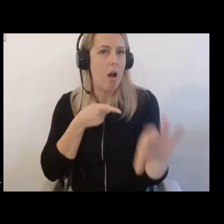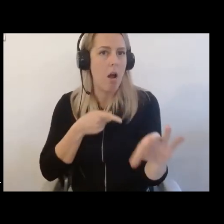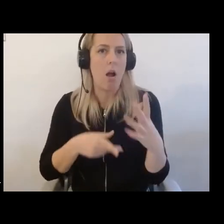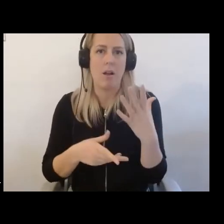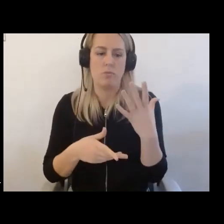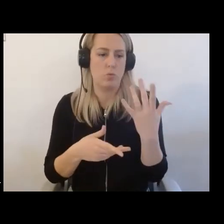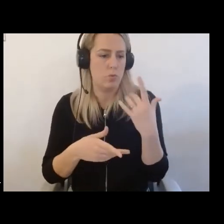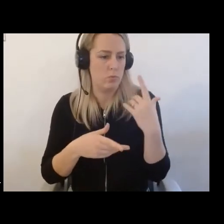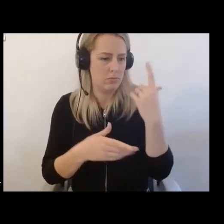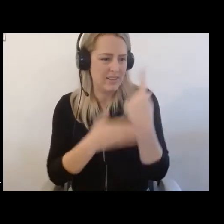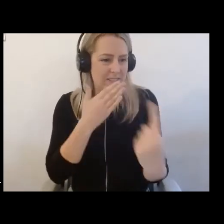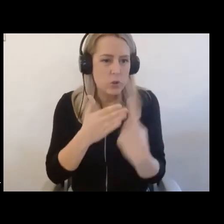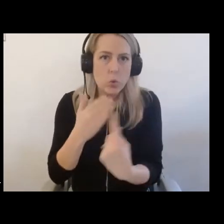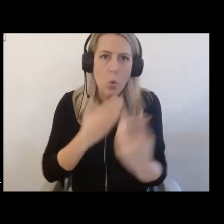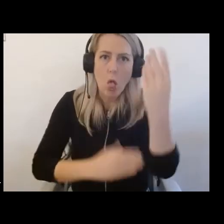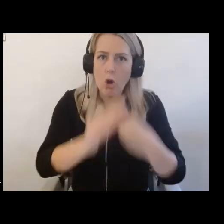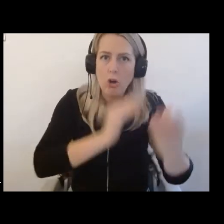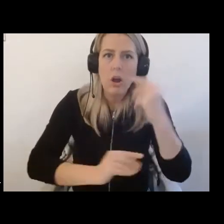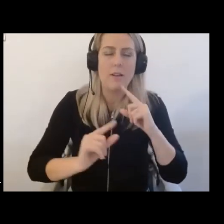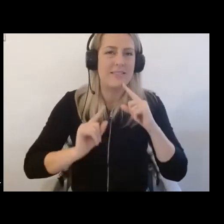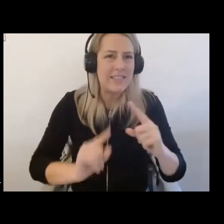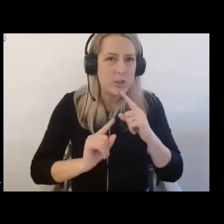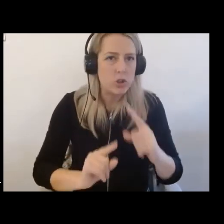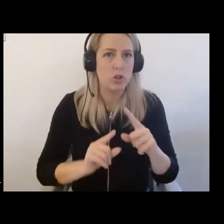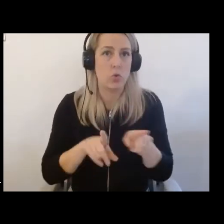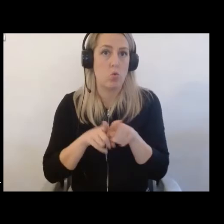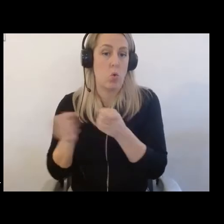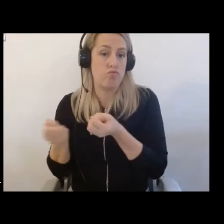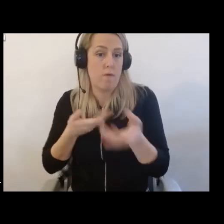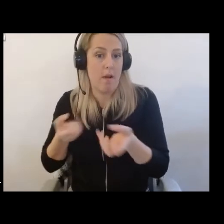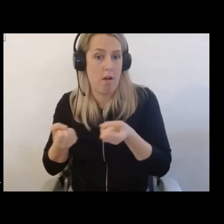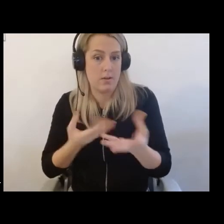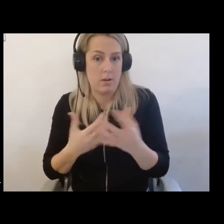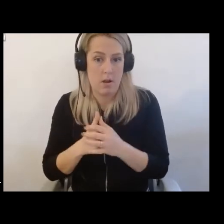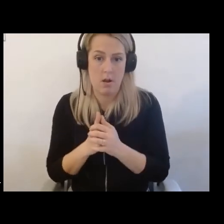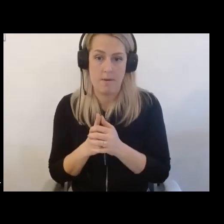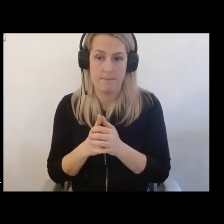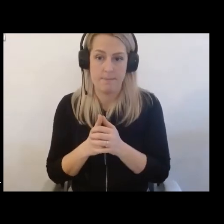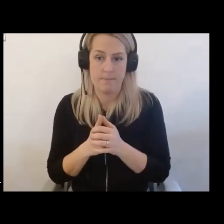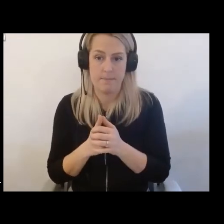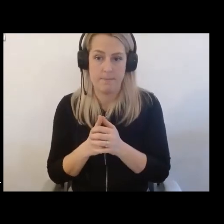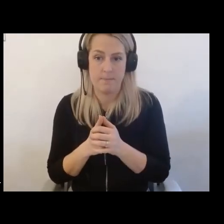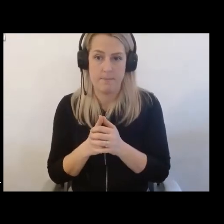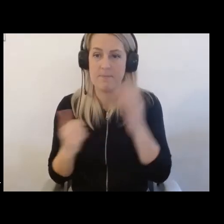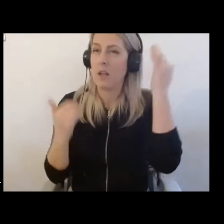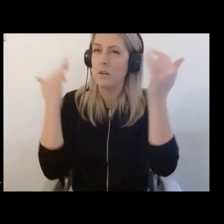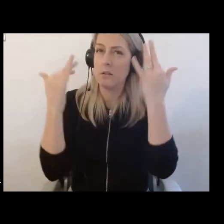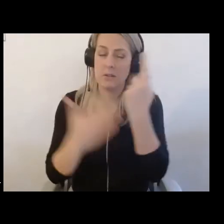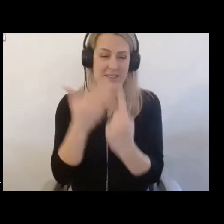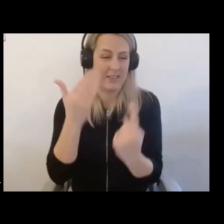provider. And so, we can think about for the individual learner,